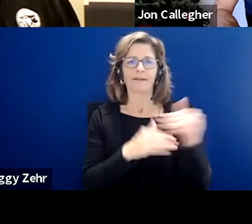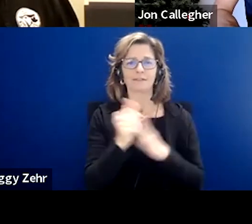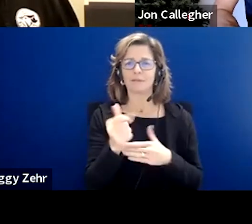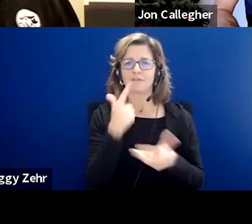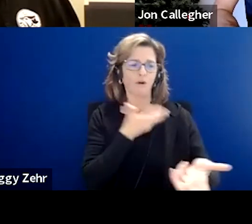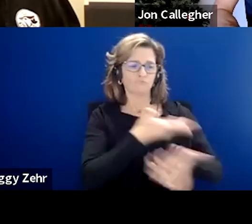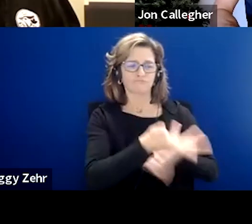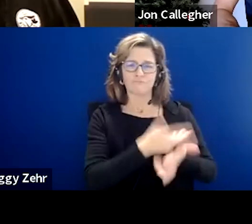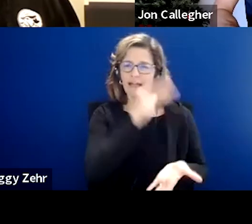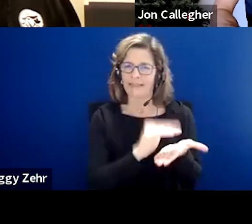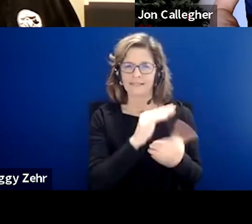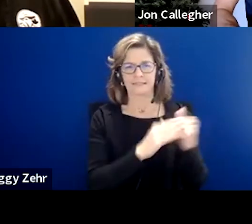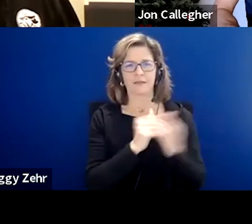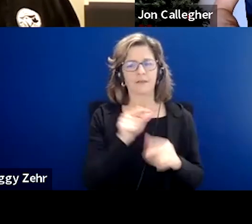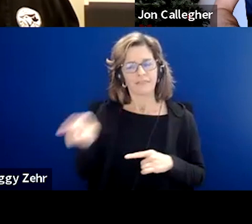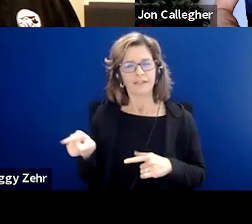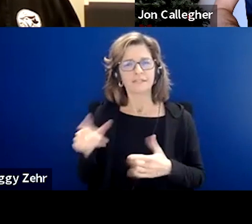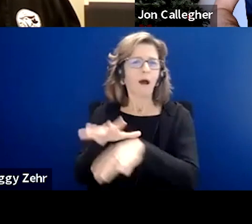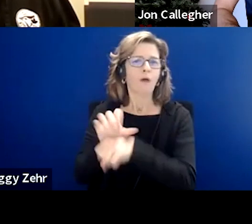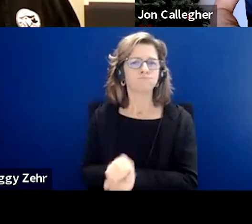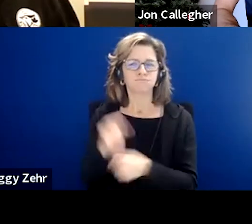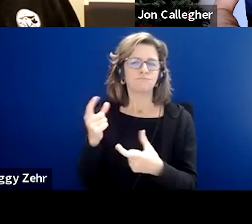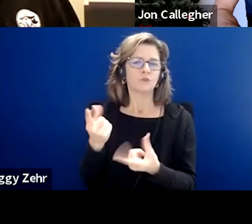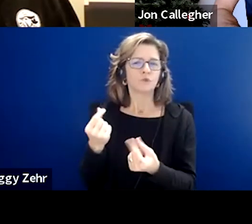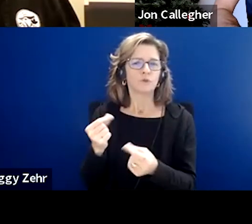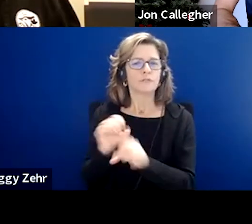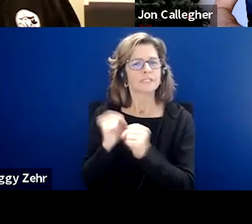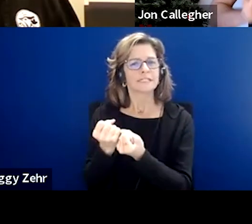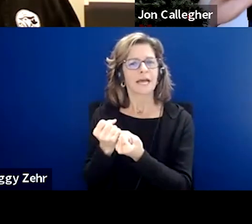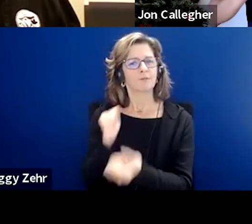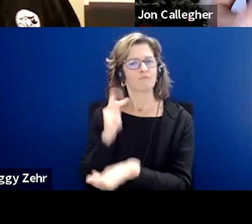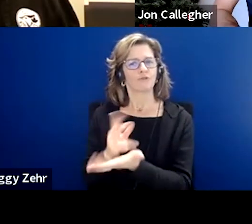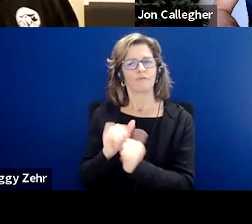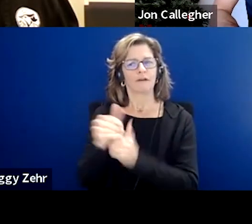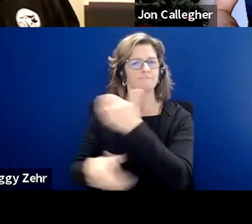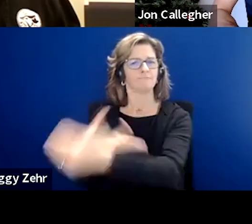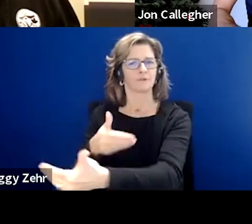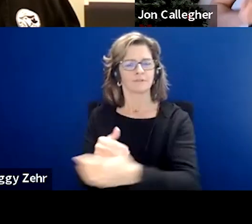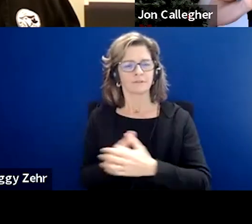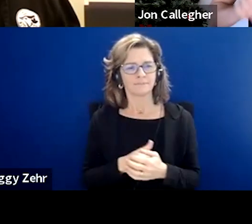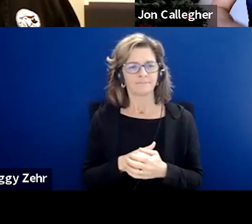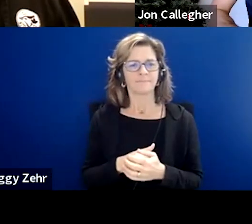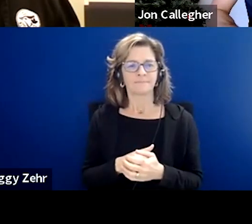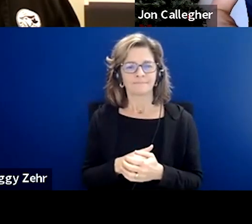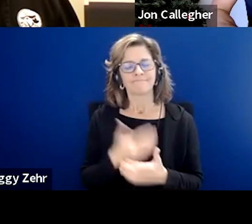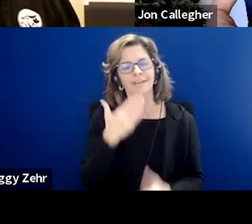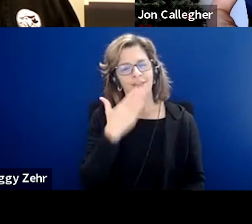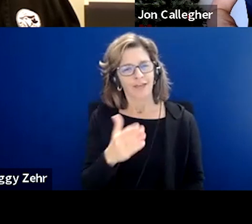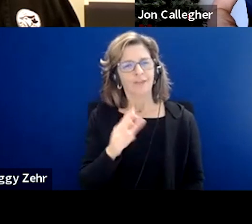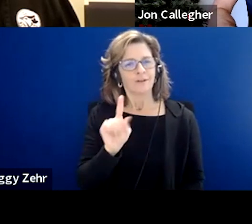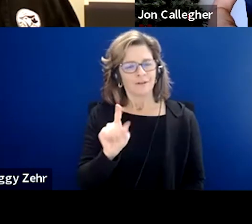Thanks, Mahadeo, and I'll come to Ben just to get his take on your thoughts related to